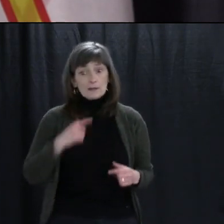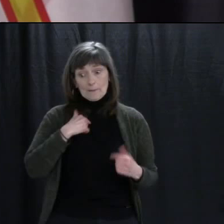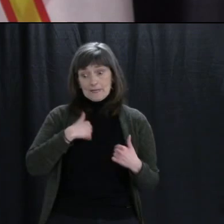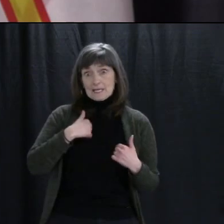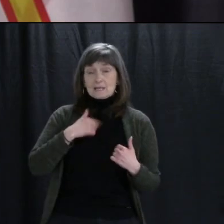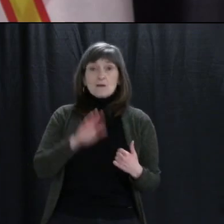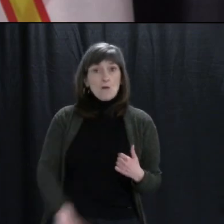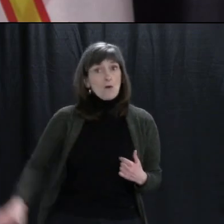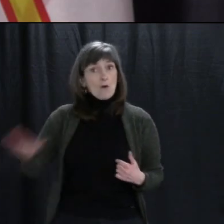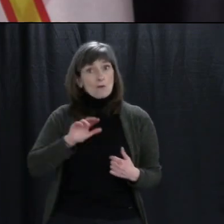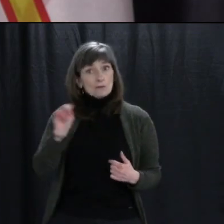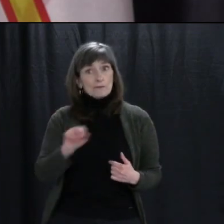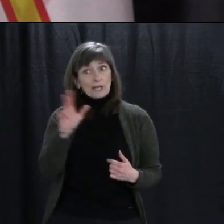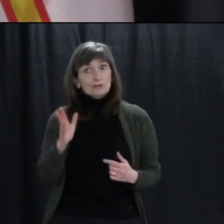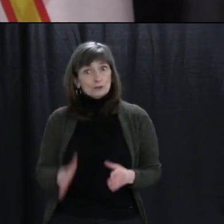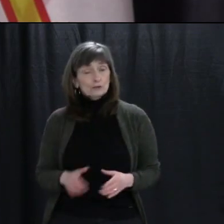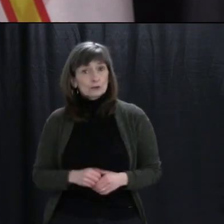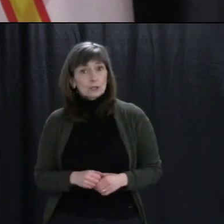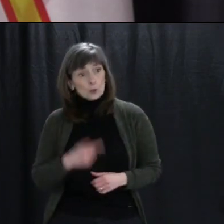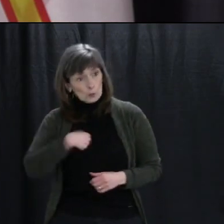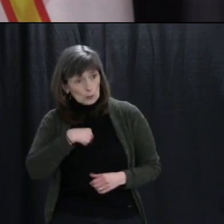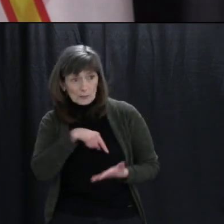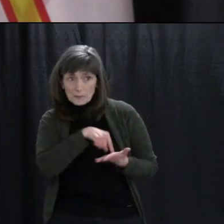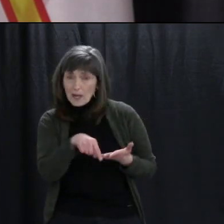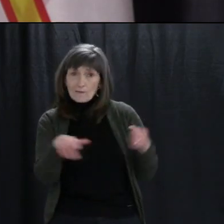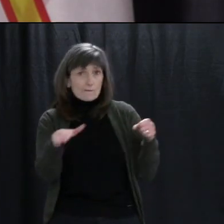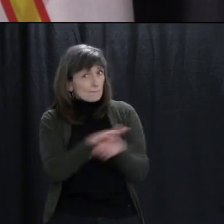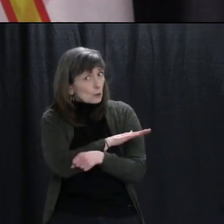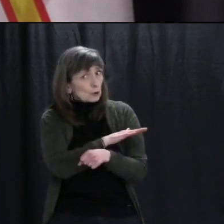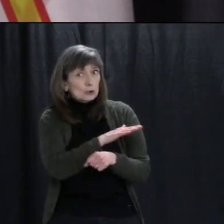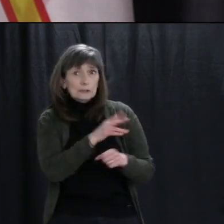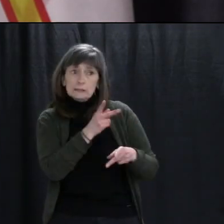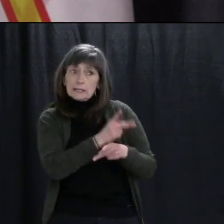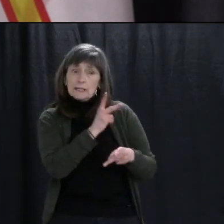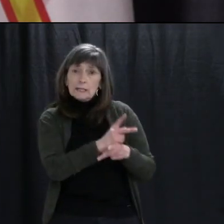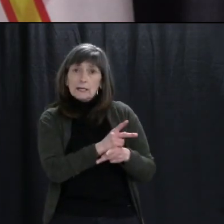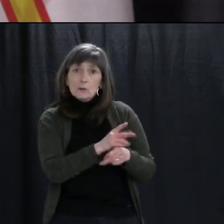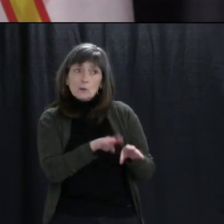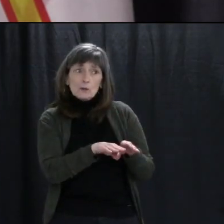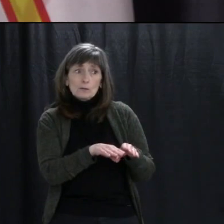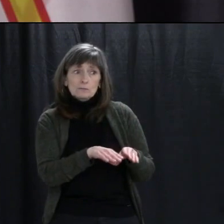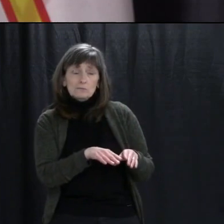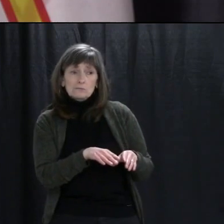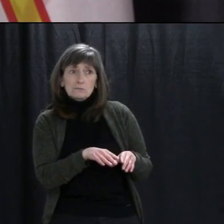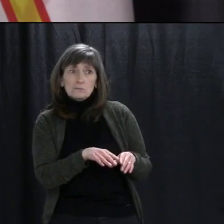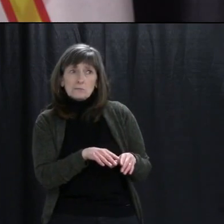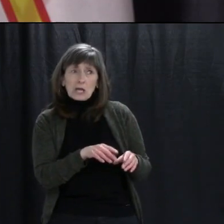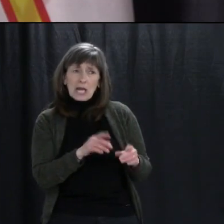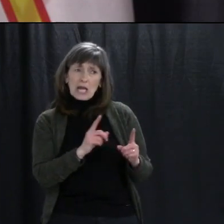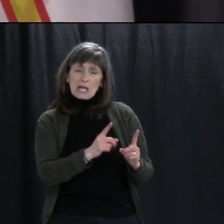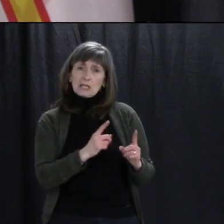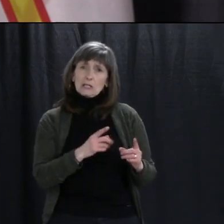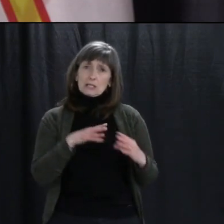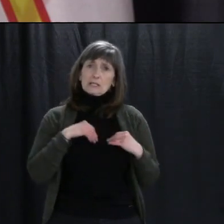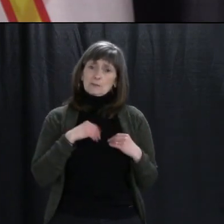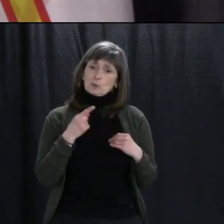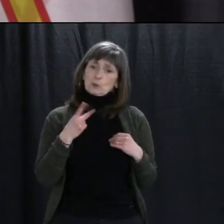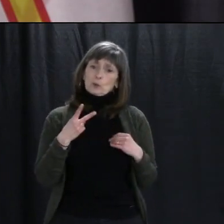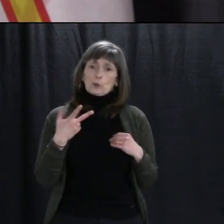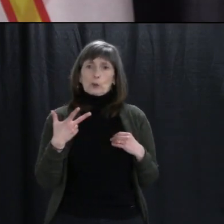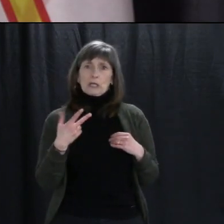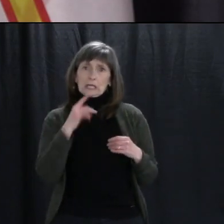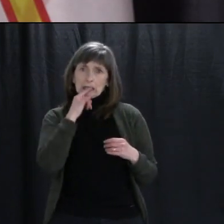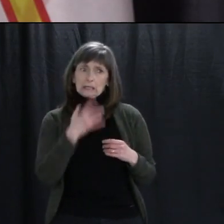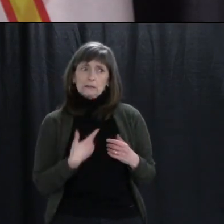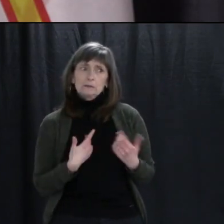if we're willing to pay for 100% of your capacity, keep your operating grant in mind. I cannot think of why an operator would not want to